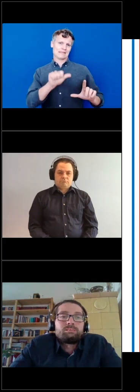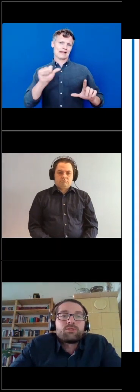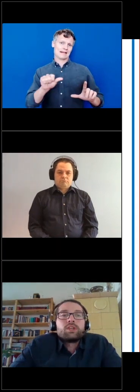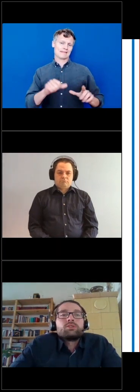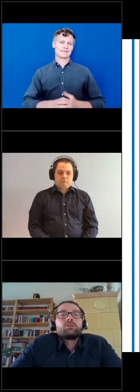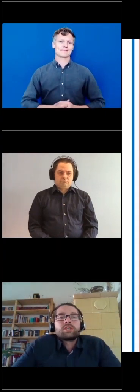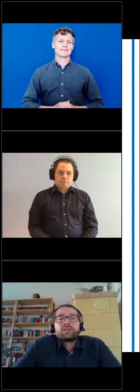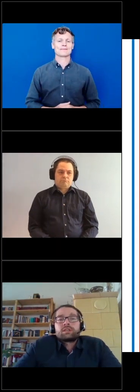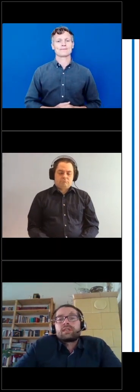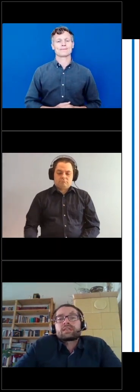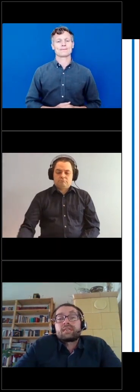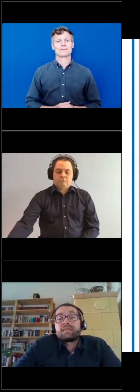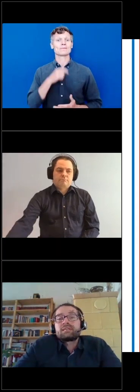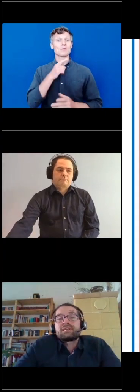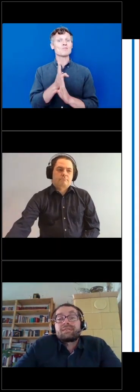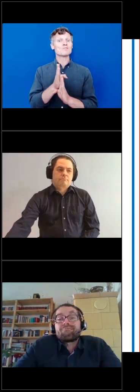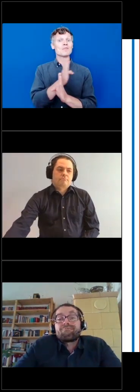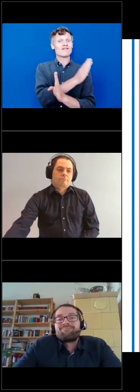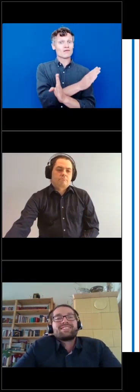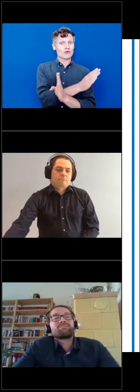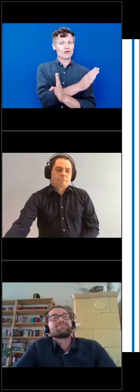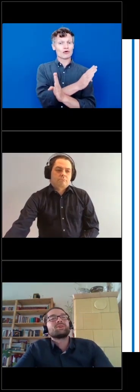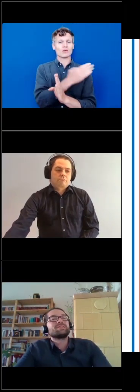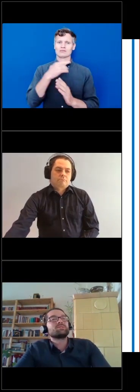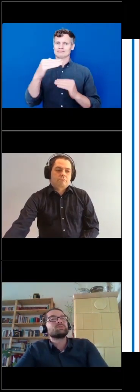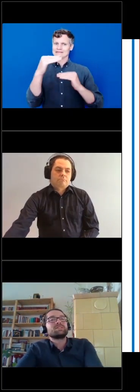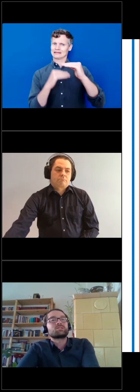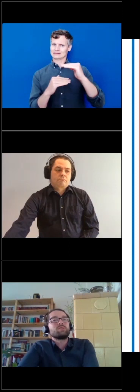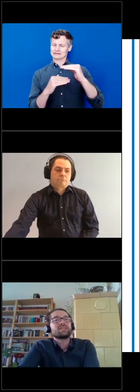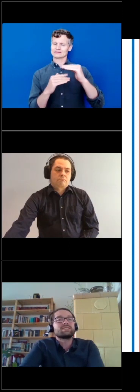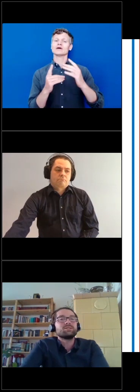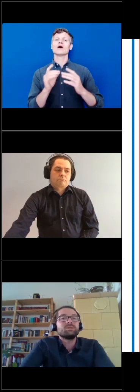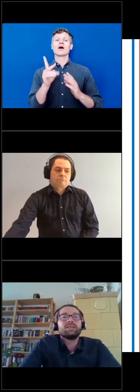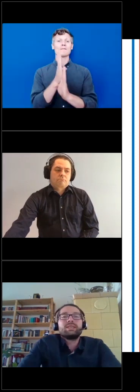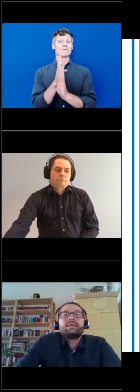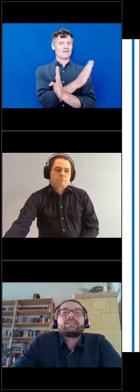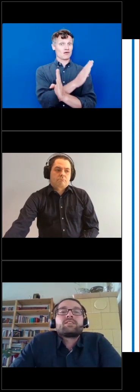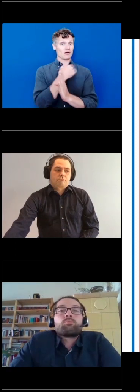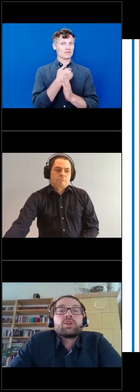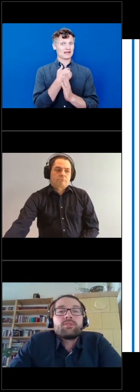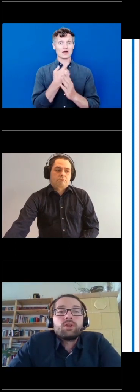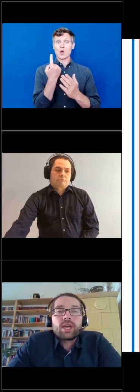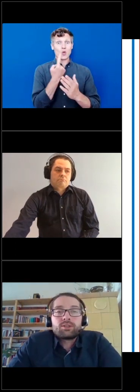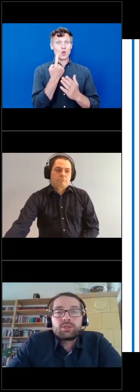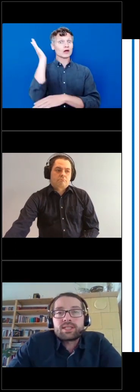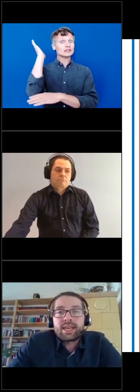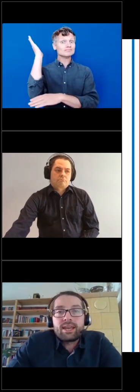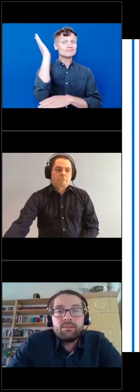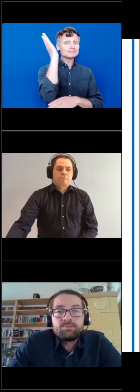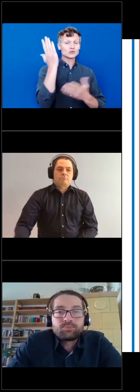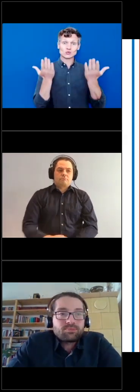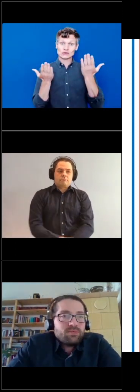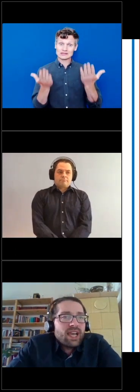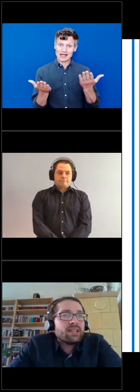Now, before introducing, next slide. Now, before introducing the speakers to you, let's have a brief look at today's